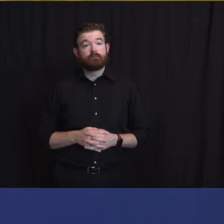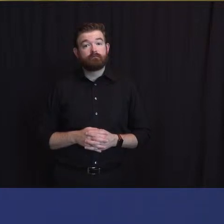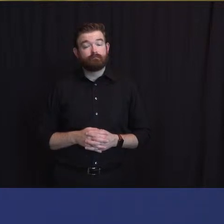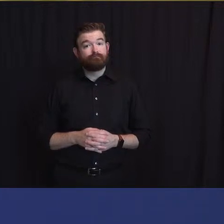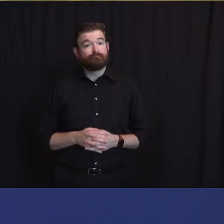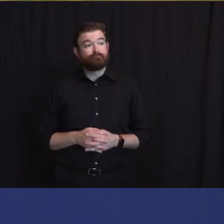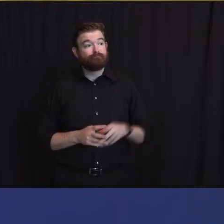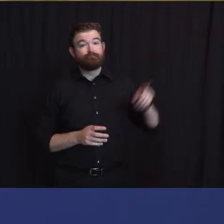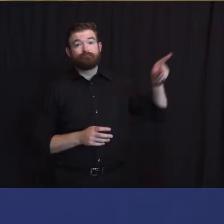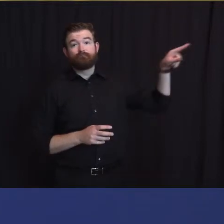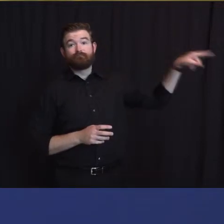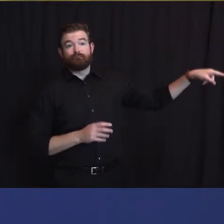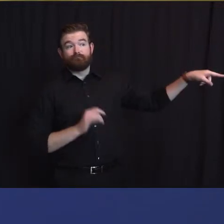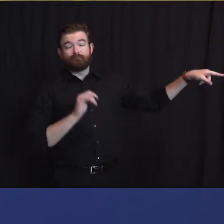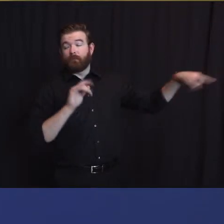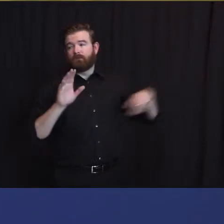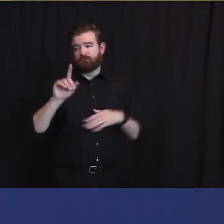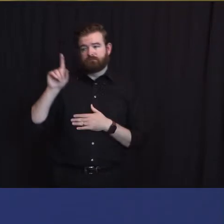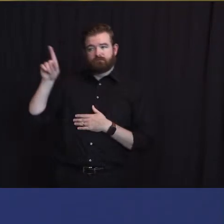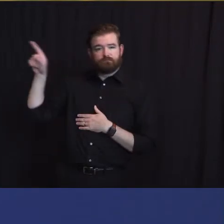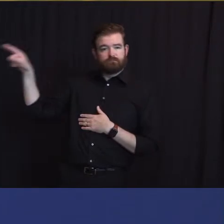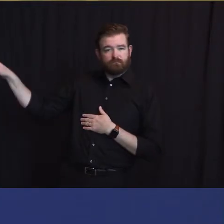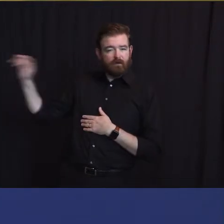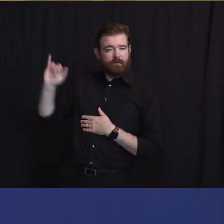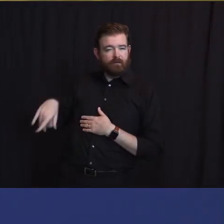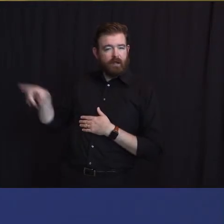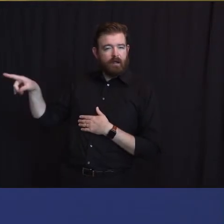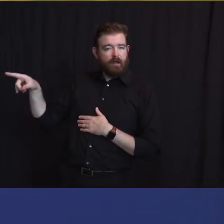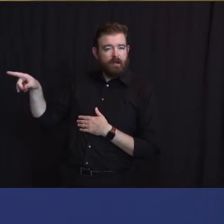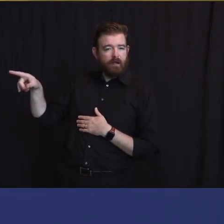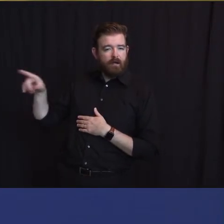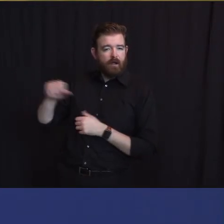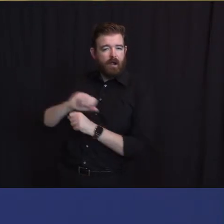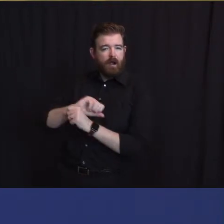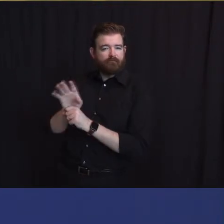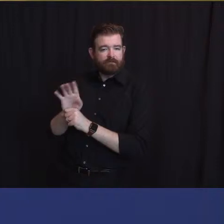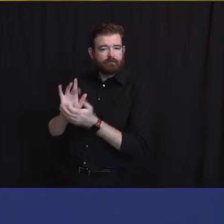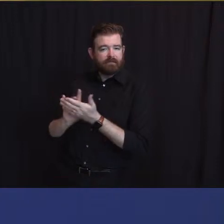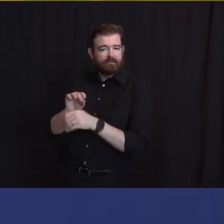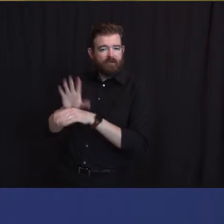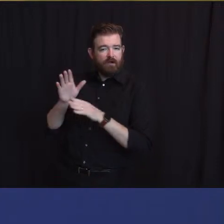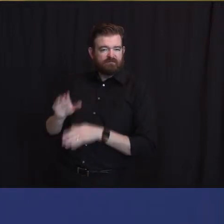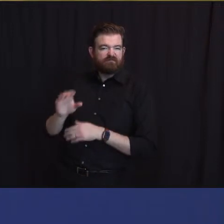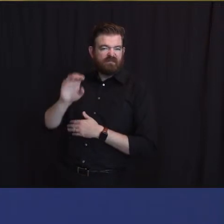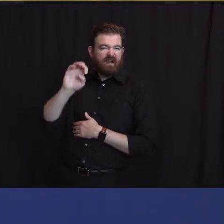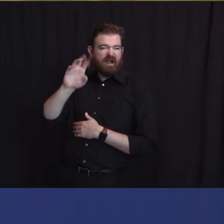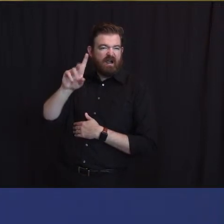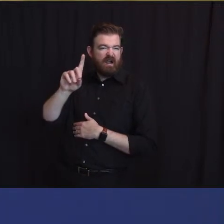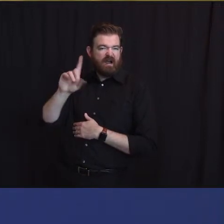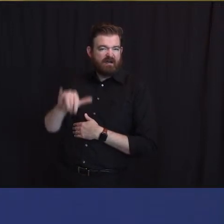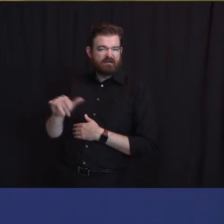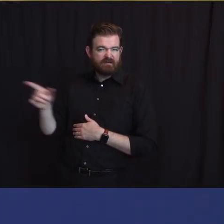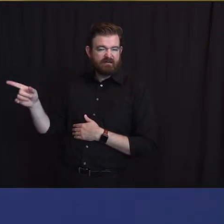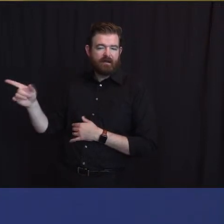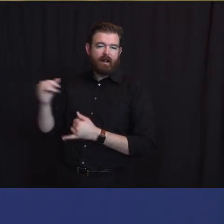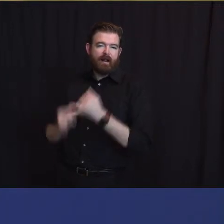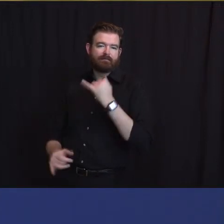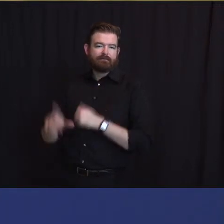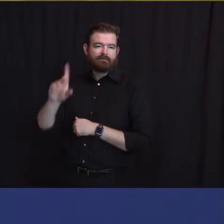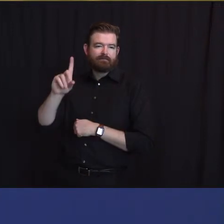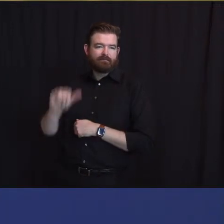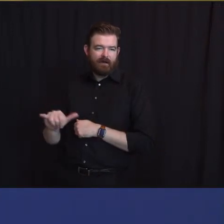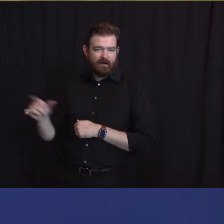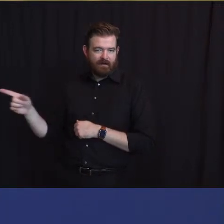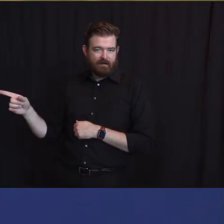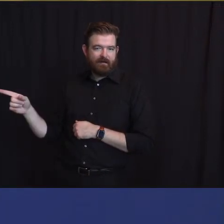table, assuming this damn thing doesn't come back and rear its head again, as he prepares to move back to private life at